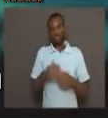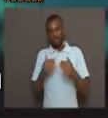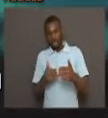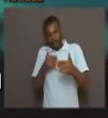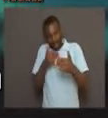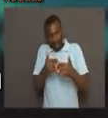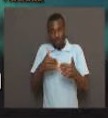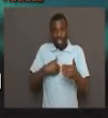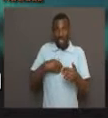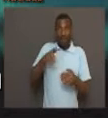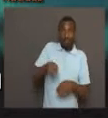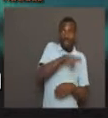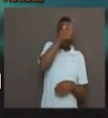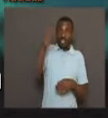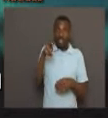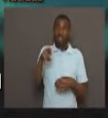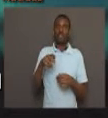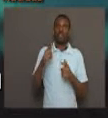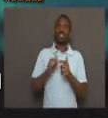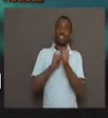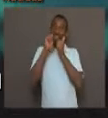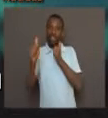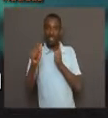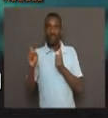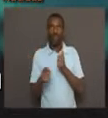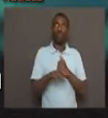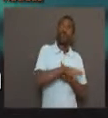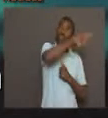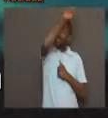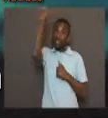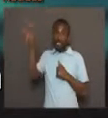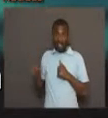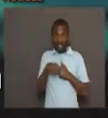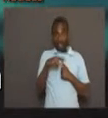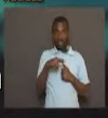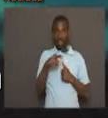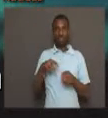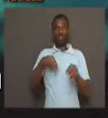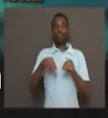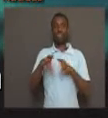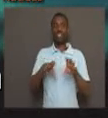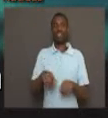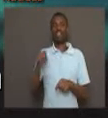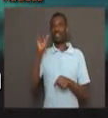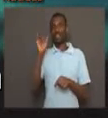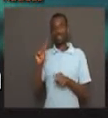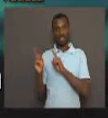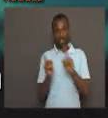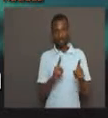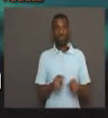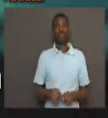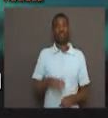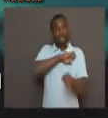to a further ring, and a decrease causes electrons to